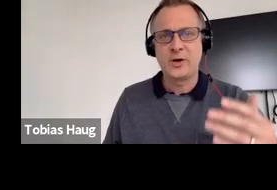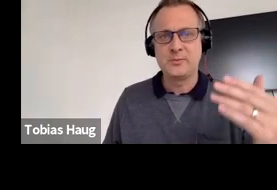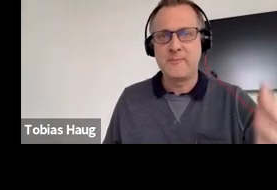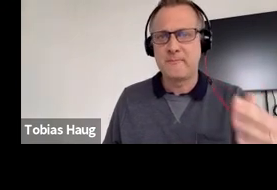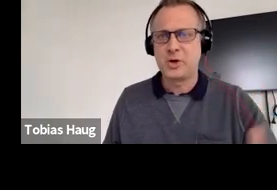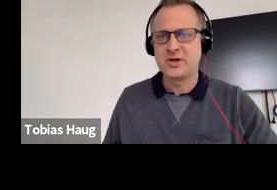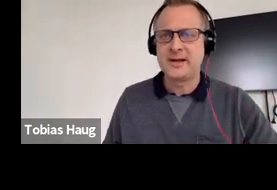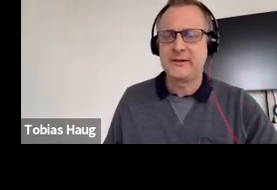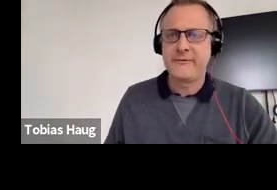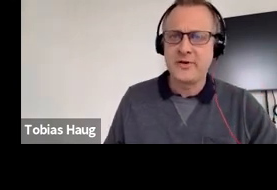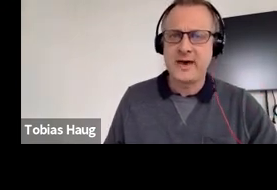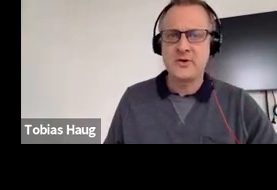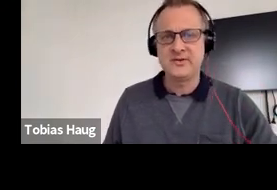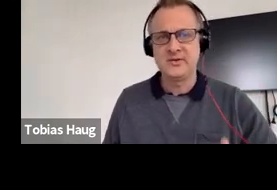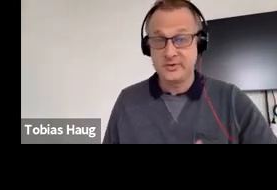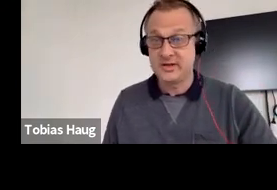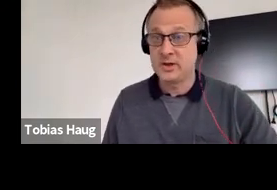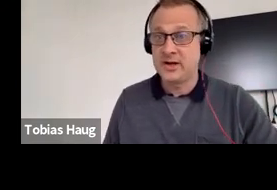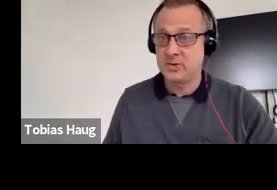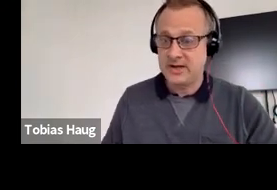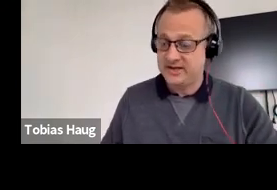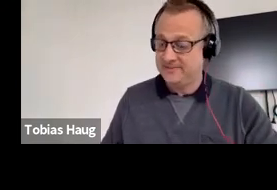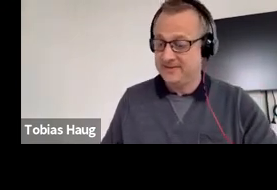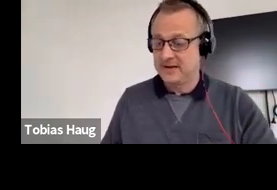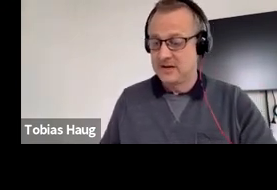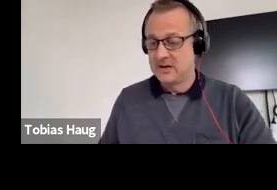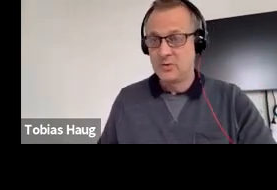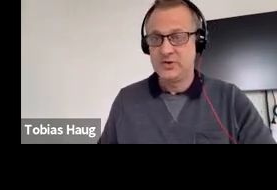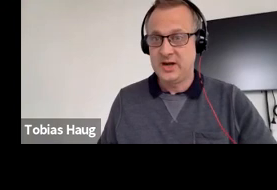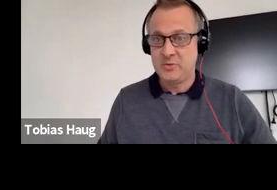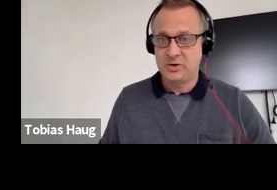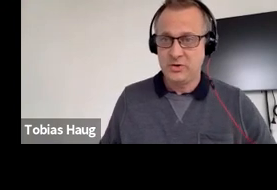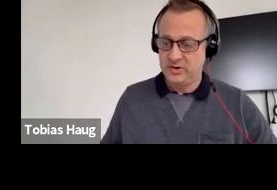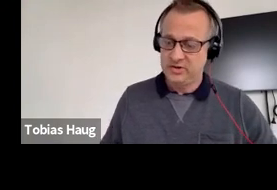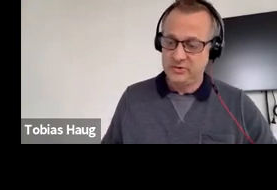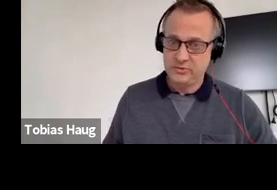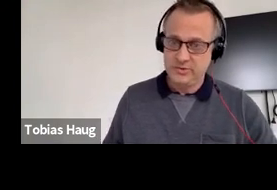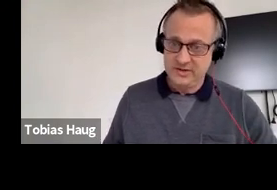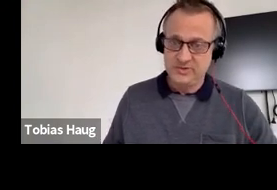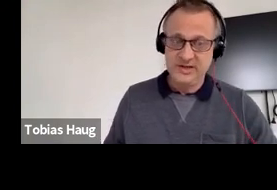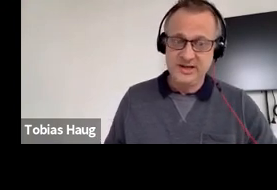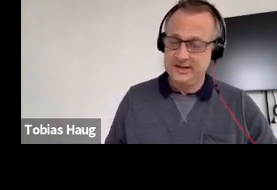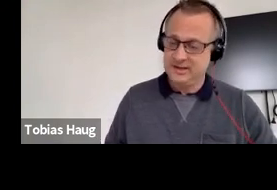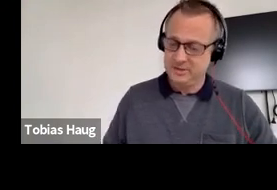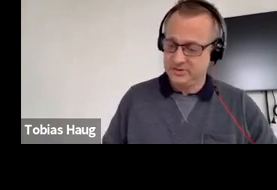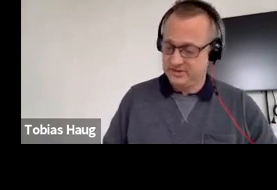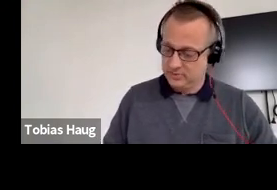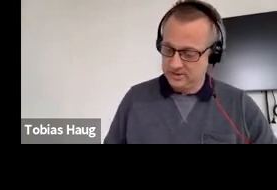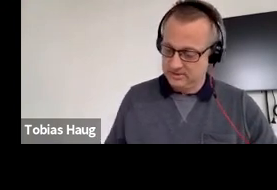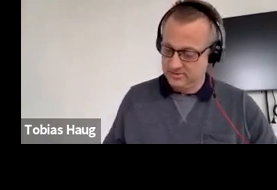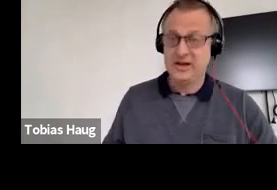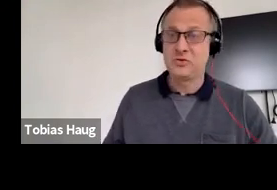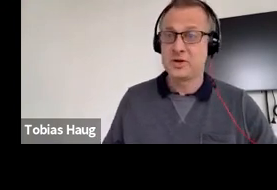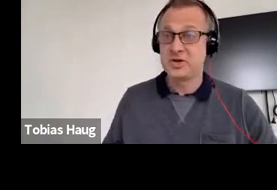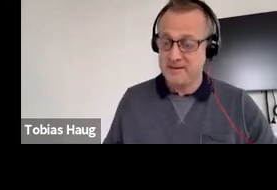came from approximately 4,000 to this 100 items, which I'm not going into detail here because it